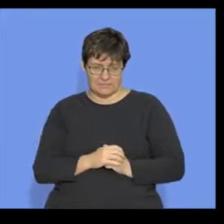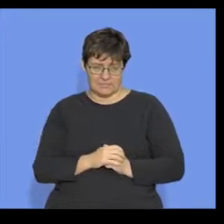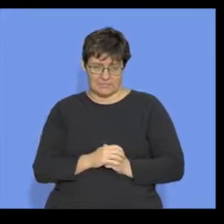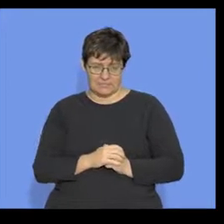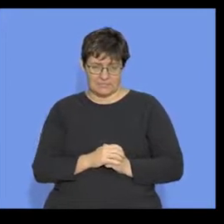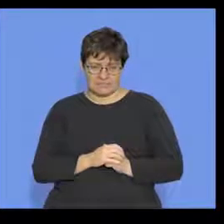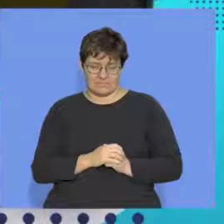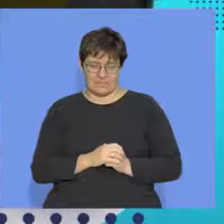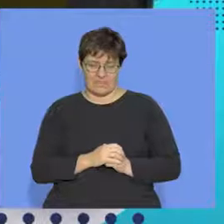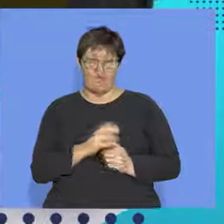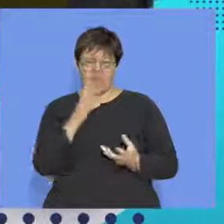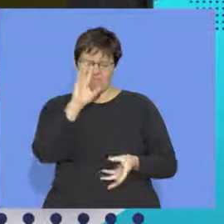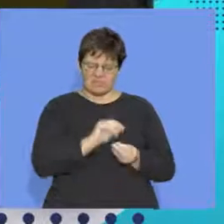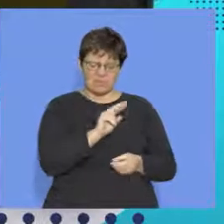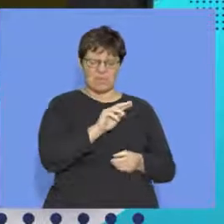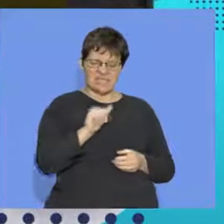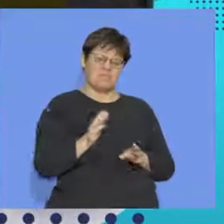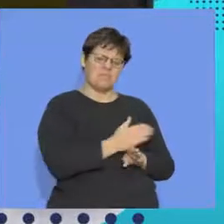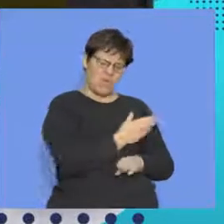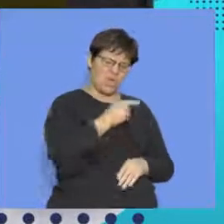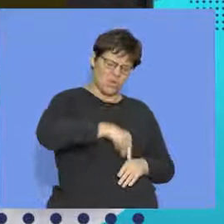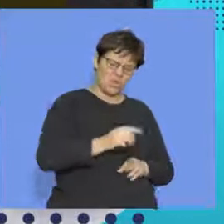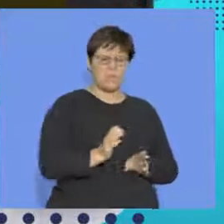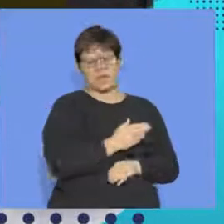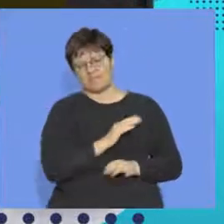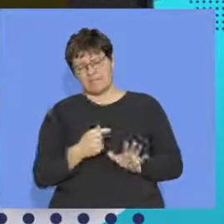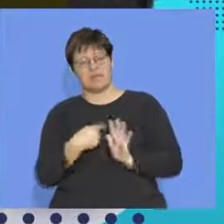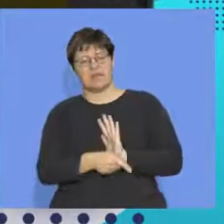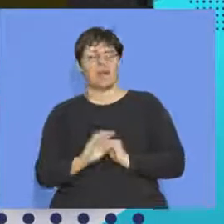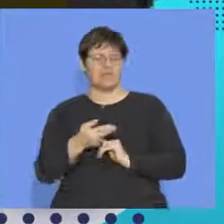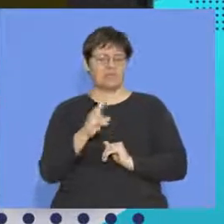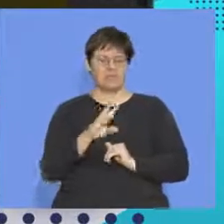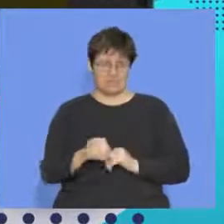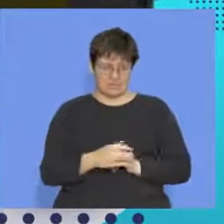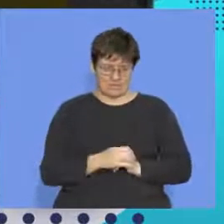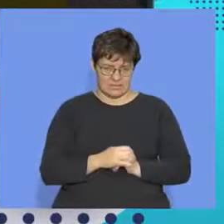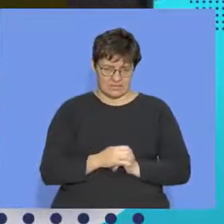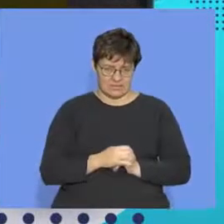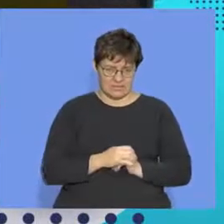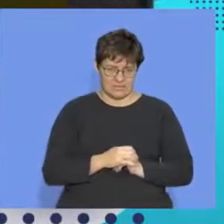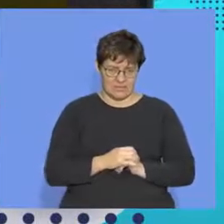yes, 26. But we minus the Q and 5 vowels. We're left with what? 20.